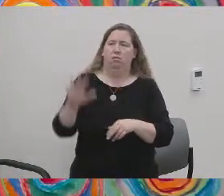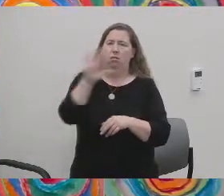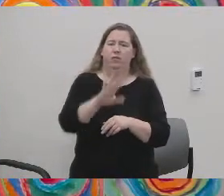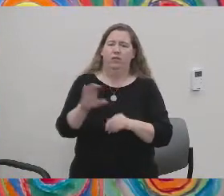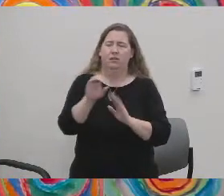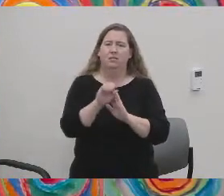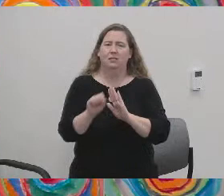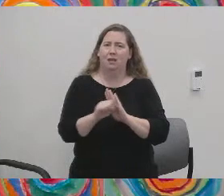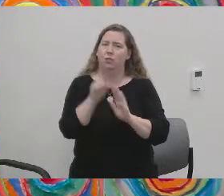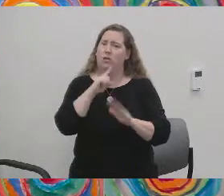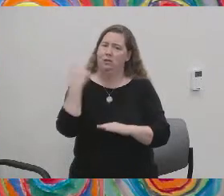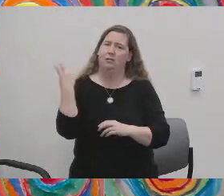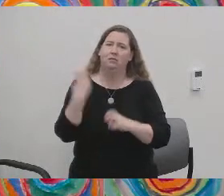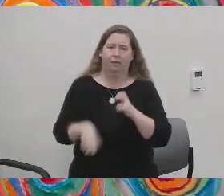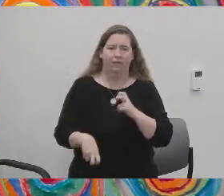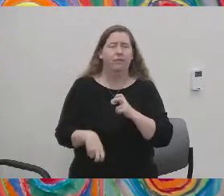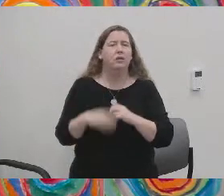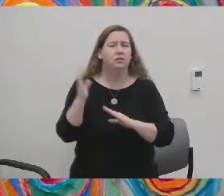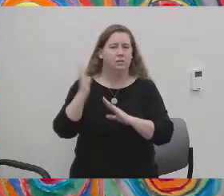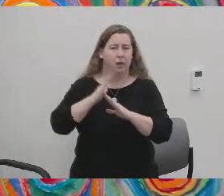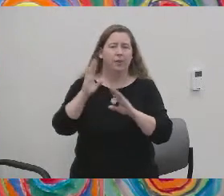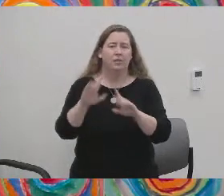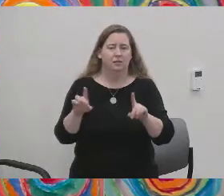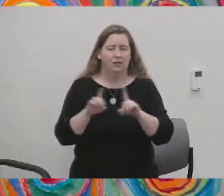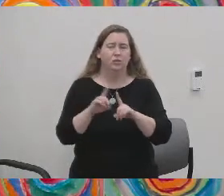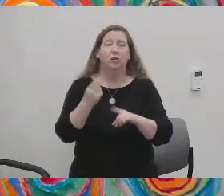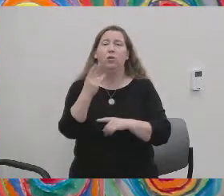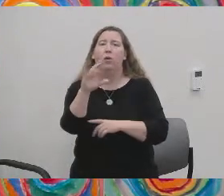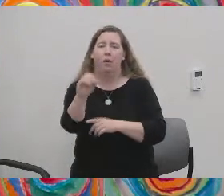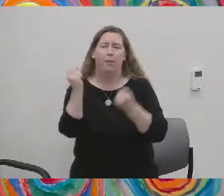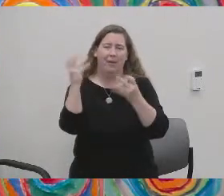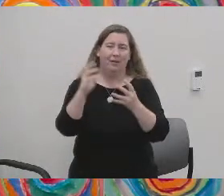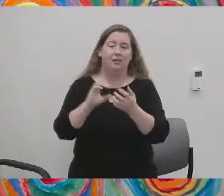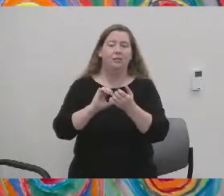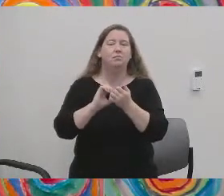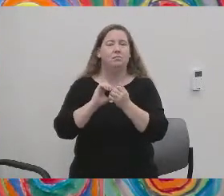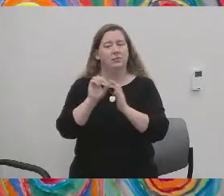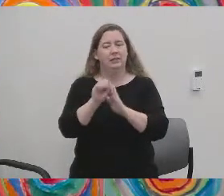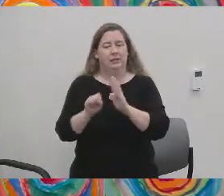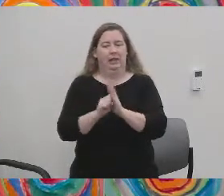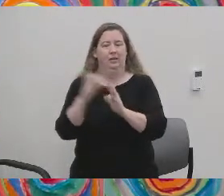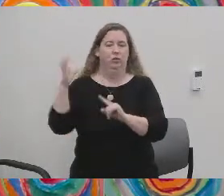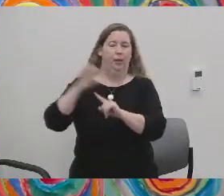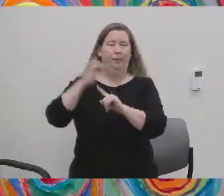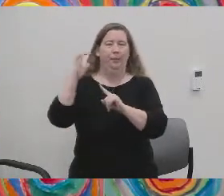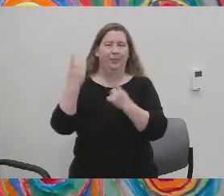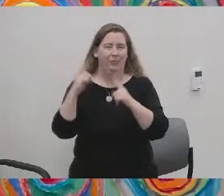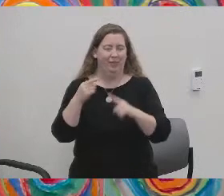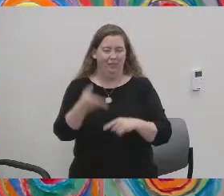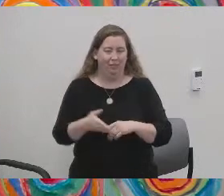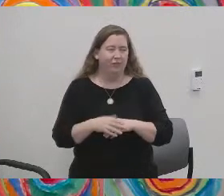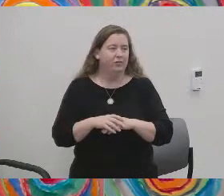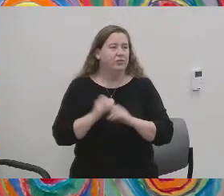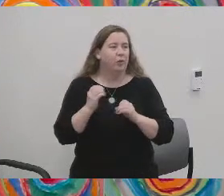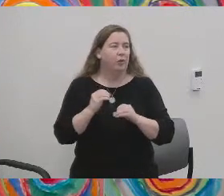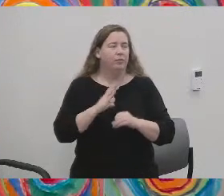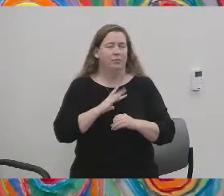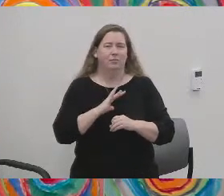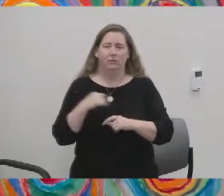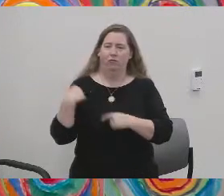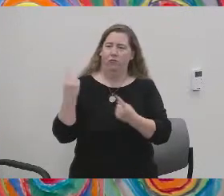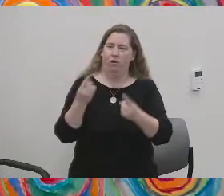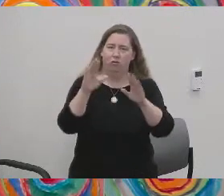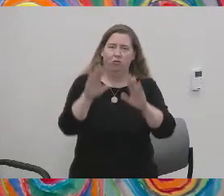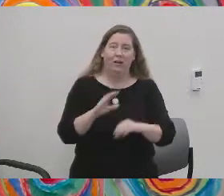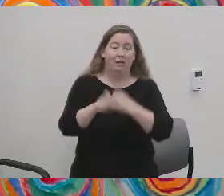toughest sectional and district in the state of Ohio. Many state champions come out of there. So overall, phenomenal year. These